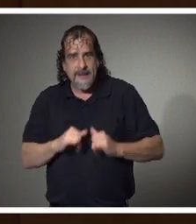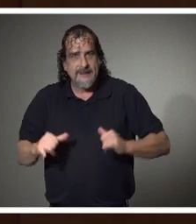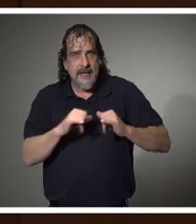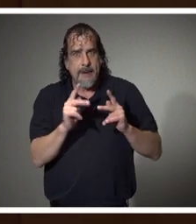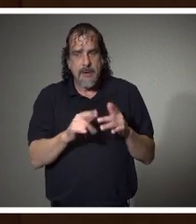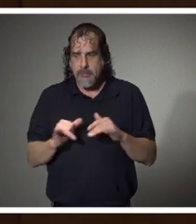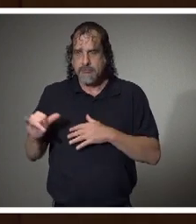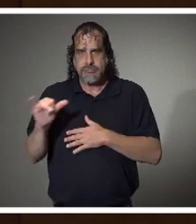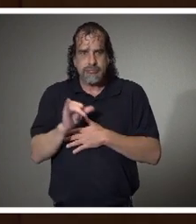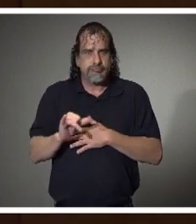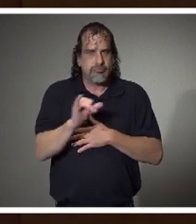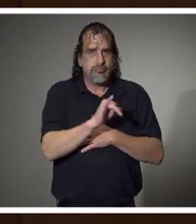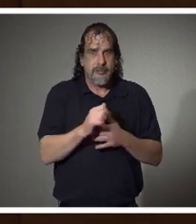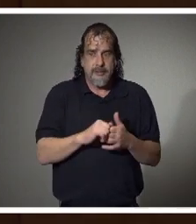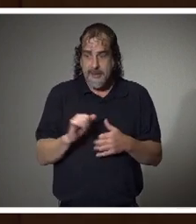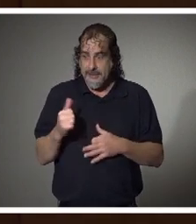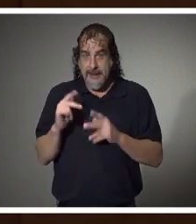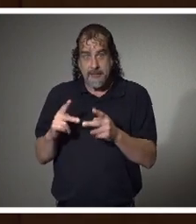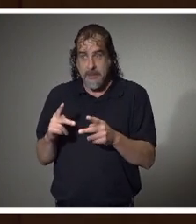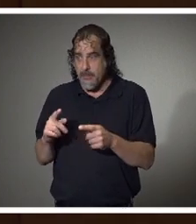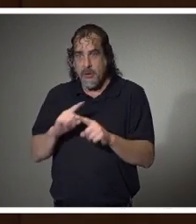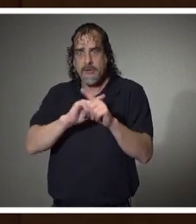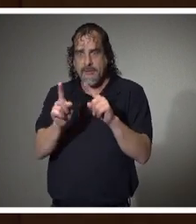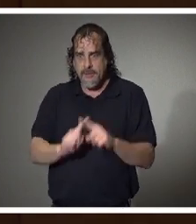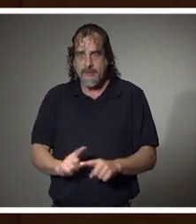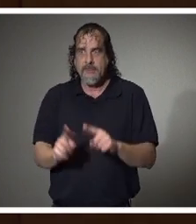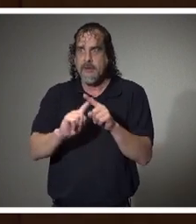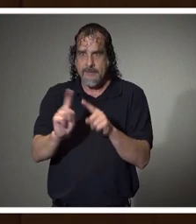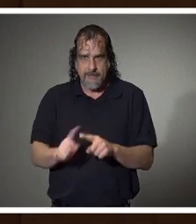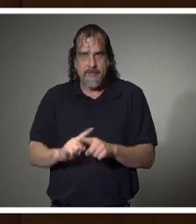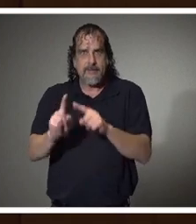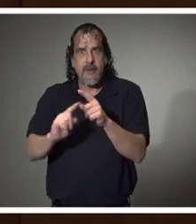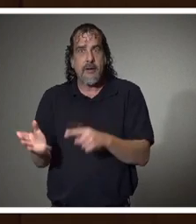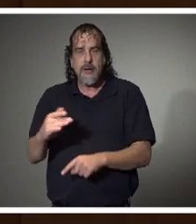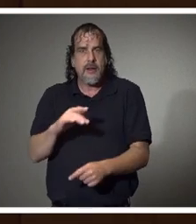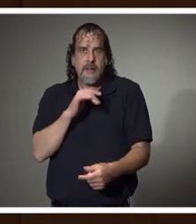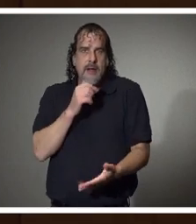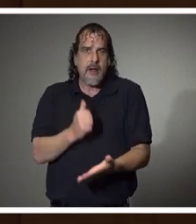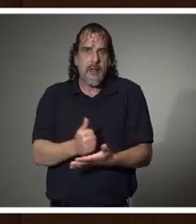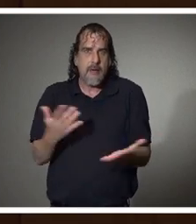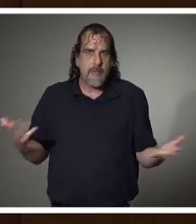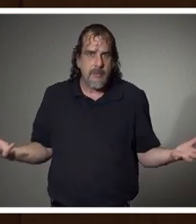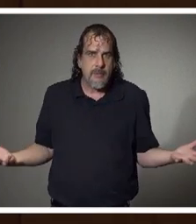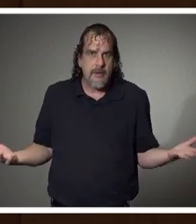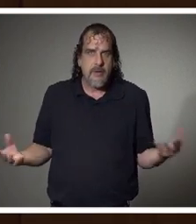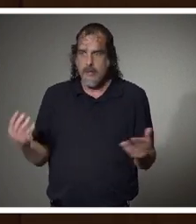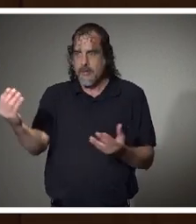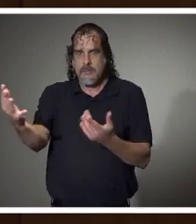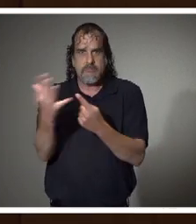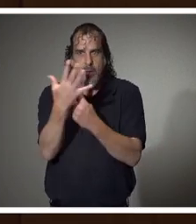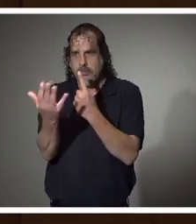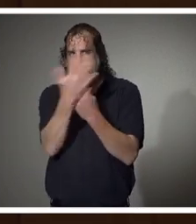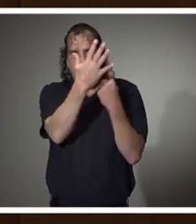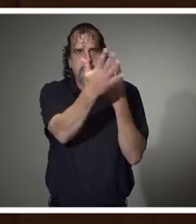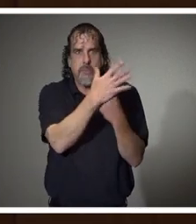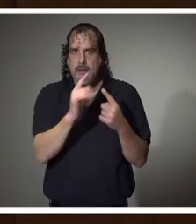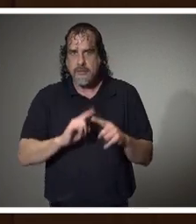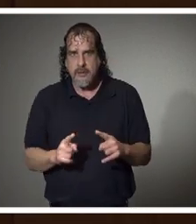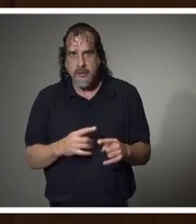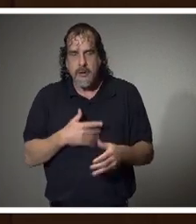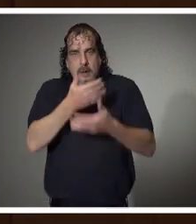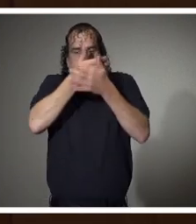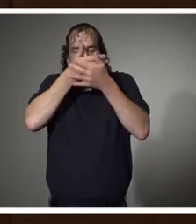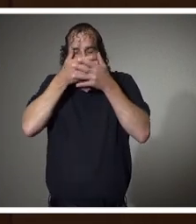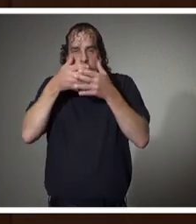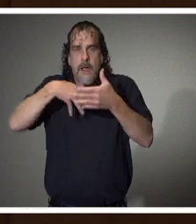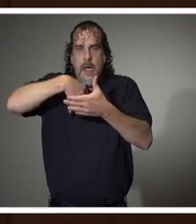around, right? So if you're around 10 people, but they're different people all throughout the day, that doesn't really count, right? You're going to be exposed to different folks. Wearing a mask in